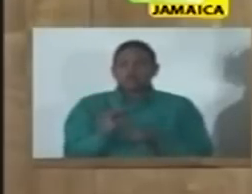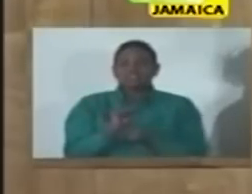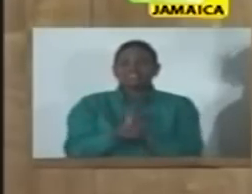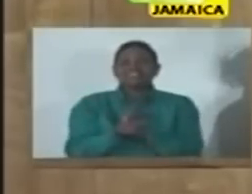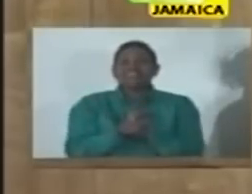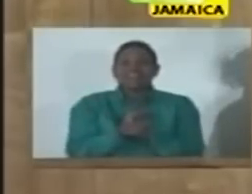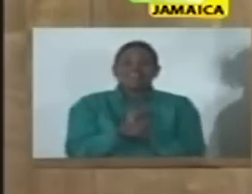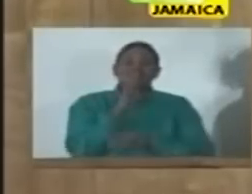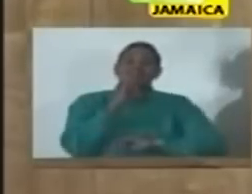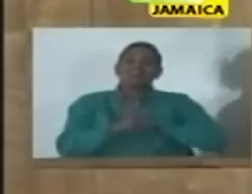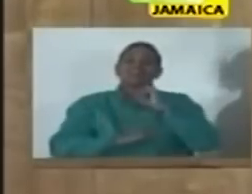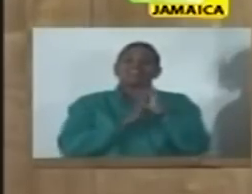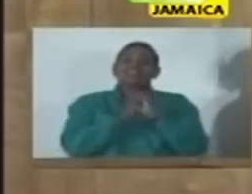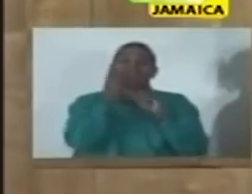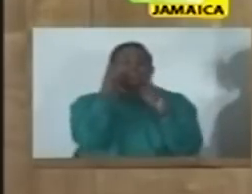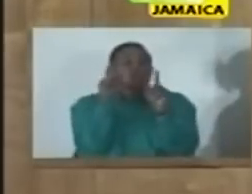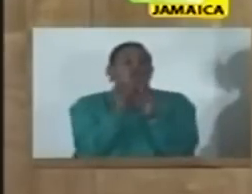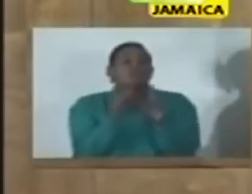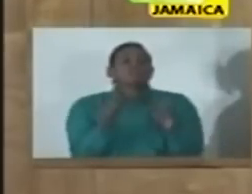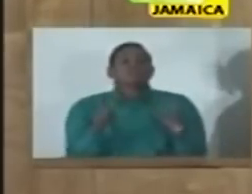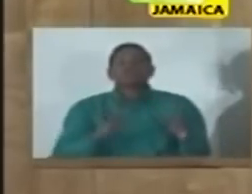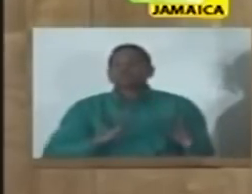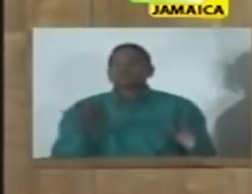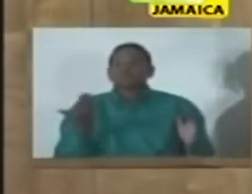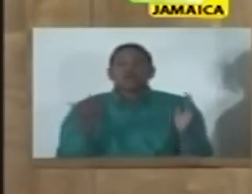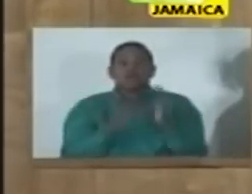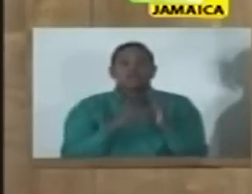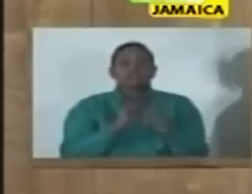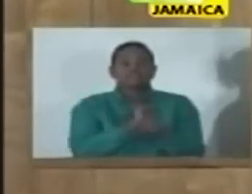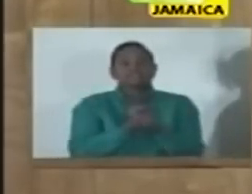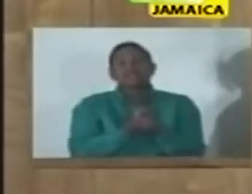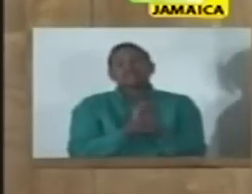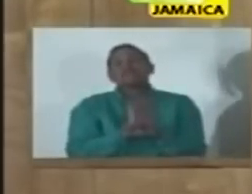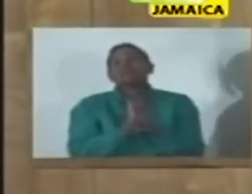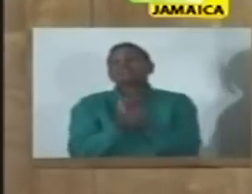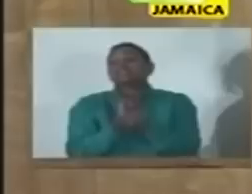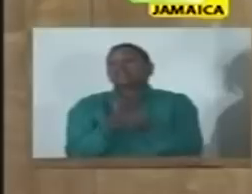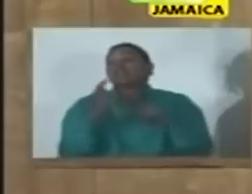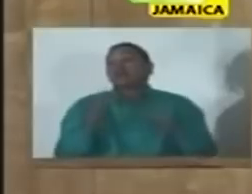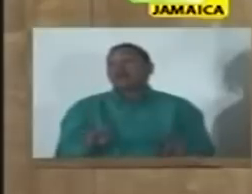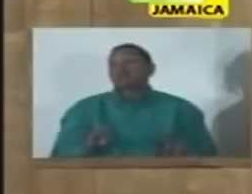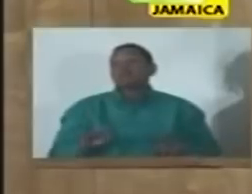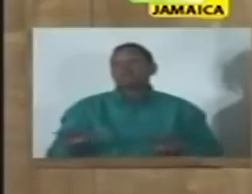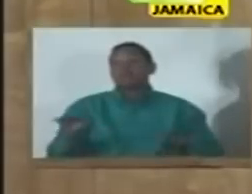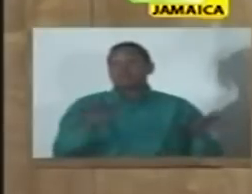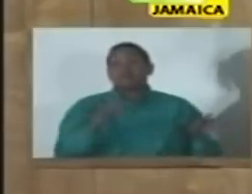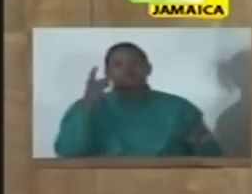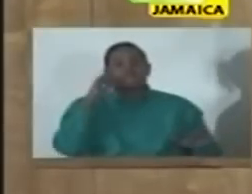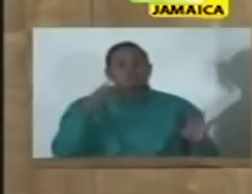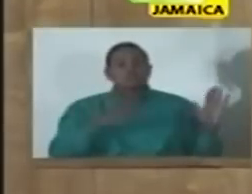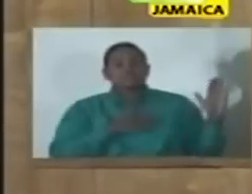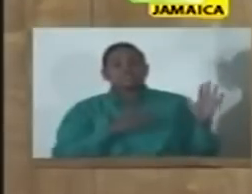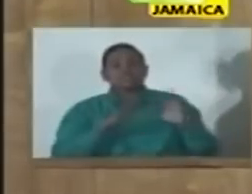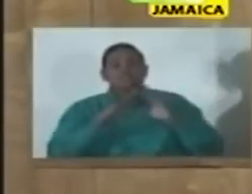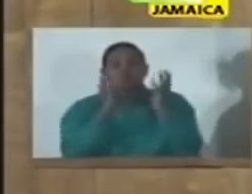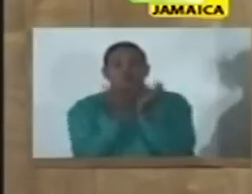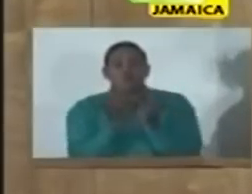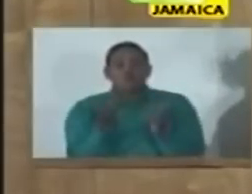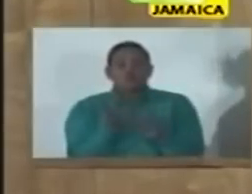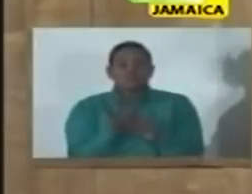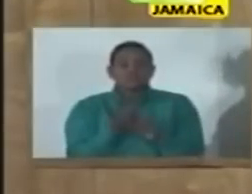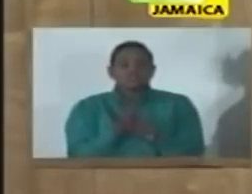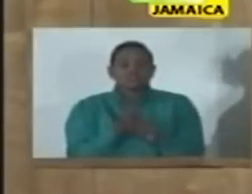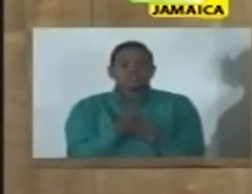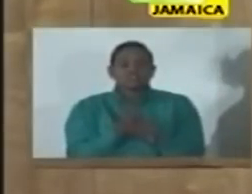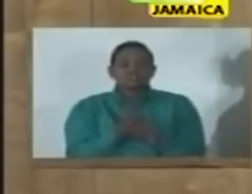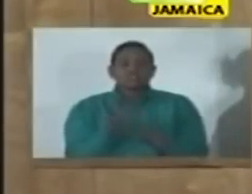international conventions against slavery and slave-like condition for the citizens of the world. They push us